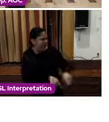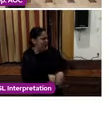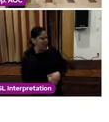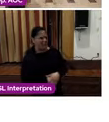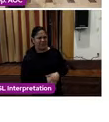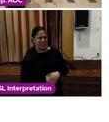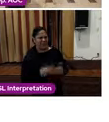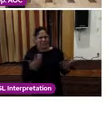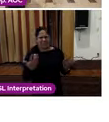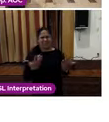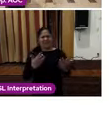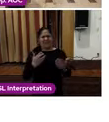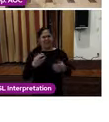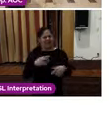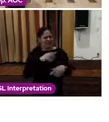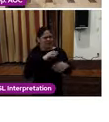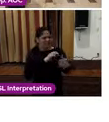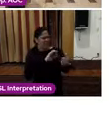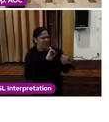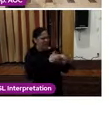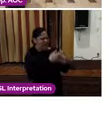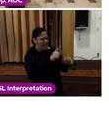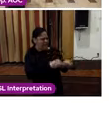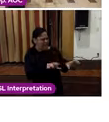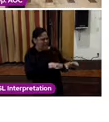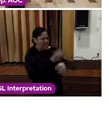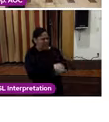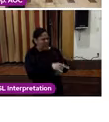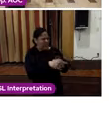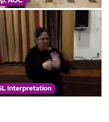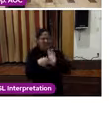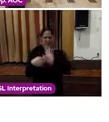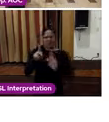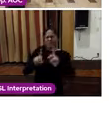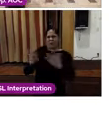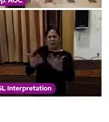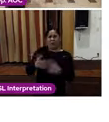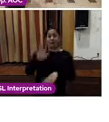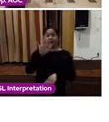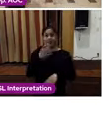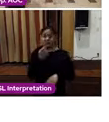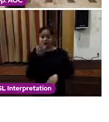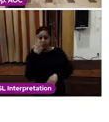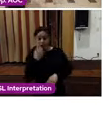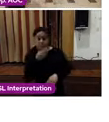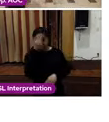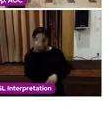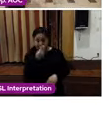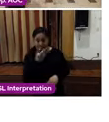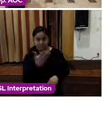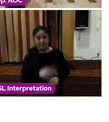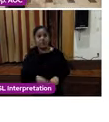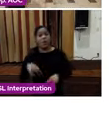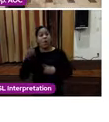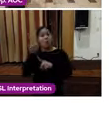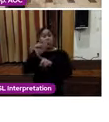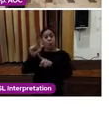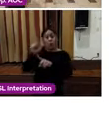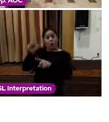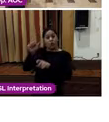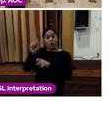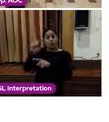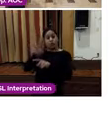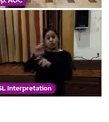what kind of precedent does this set, etc. First of all, little secret, Wall Street folks get debt canceled all the